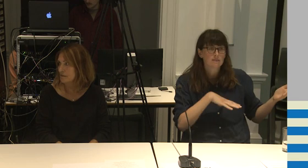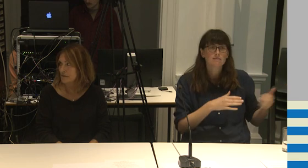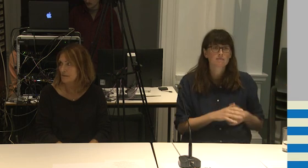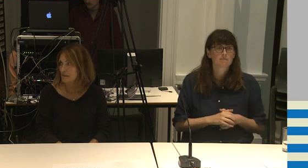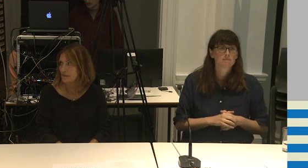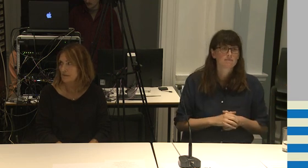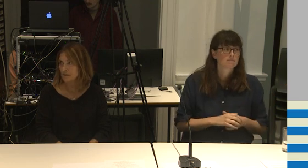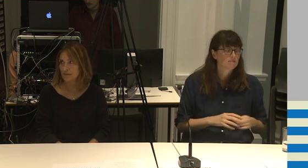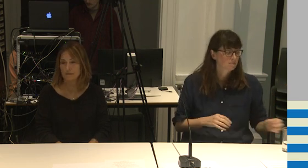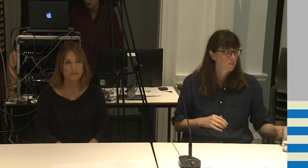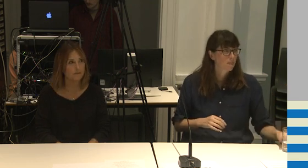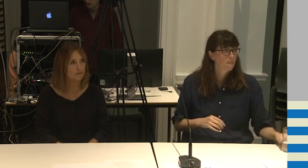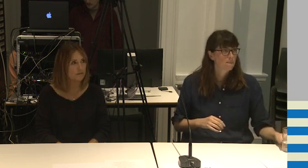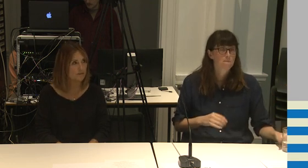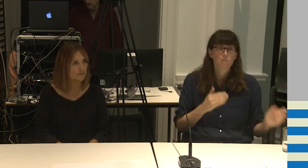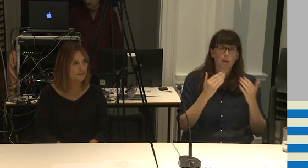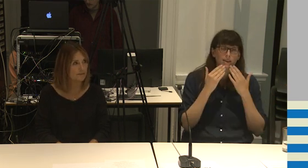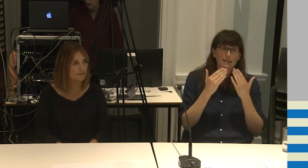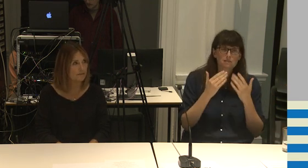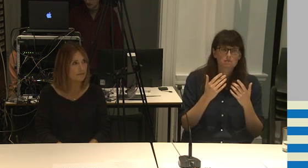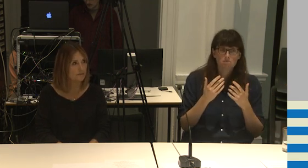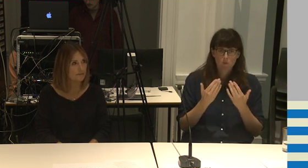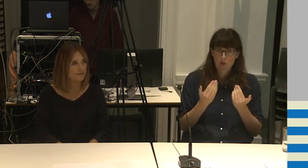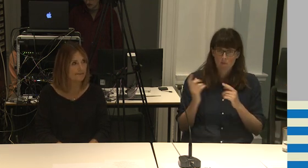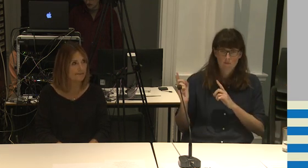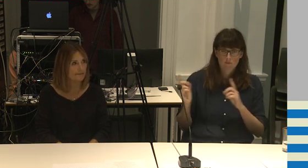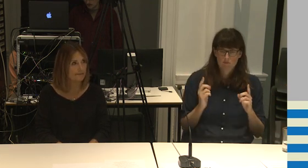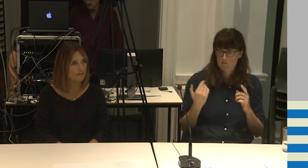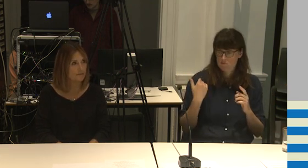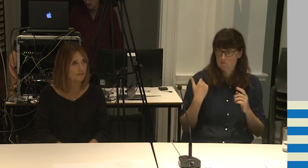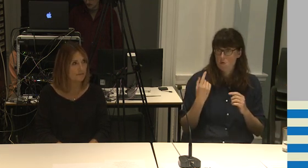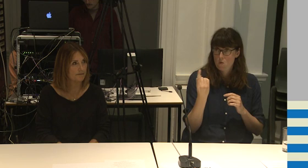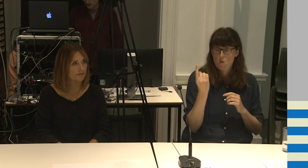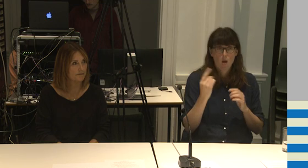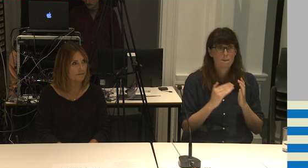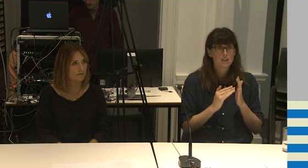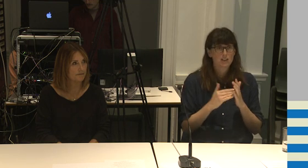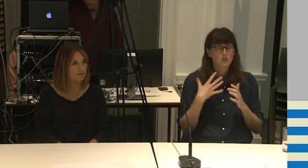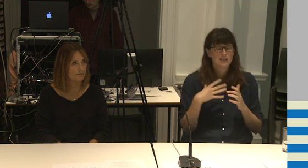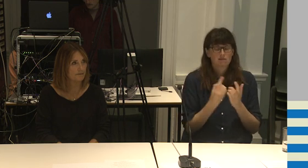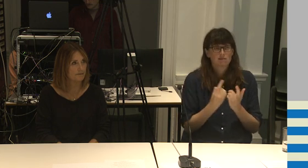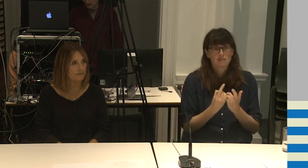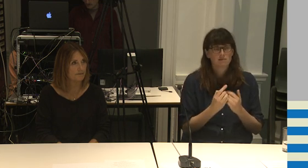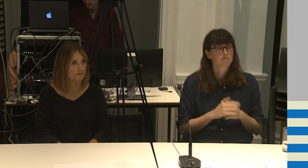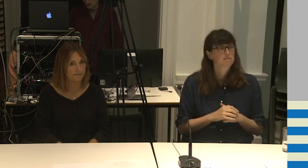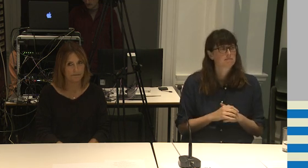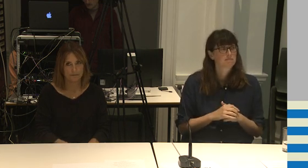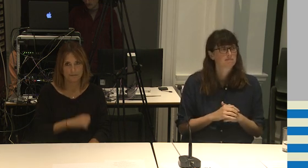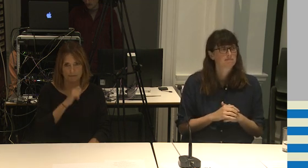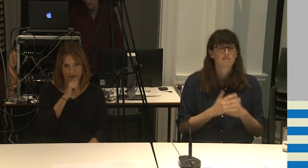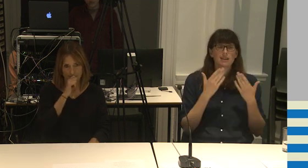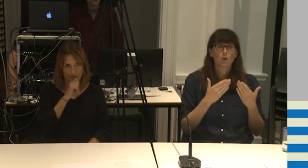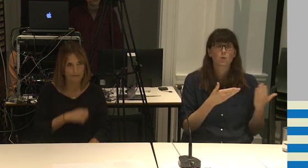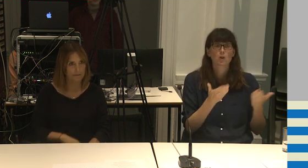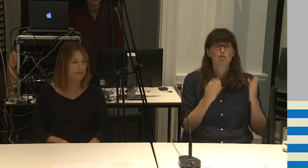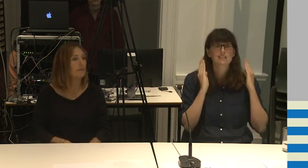it. So please feel free to come up to either me or Manishe tonight if you need anything at all. And